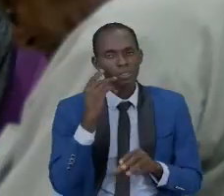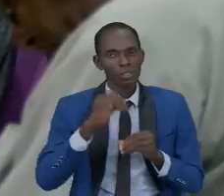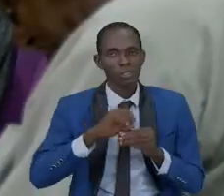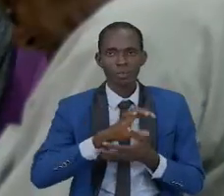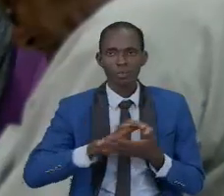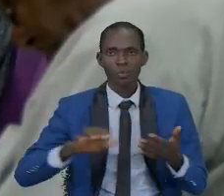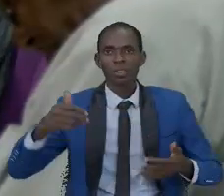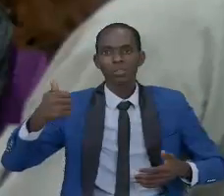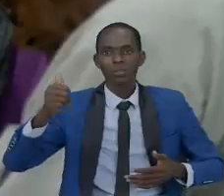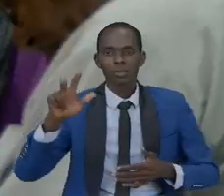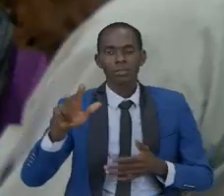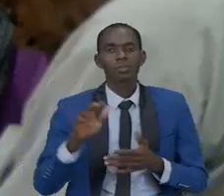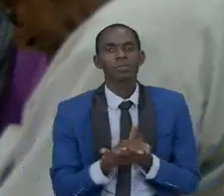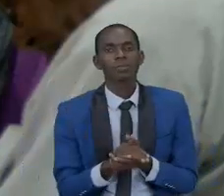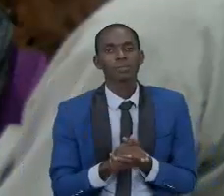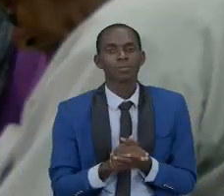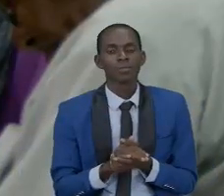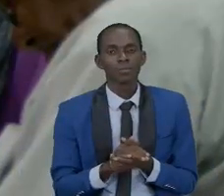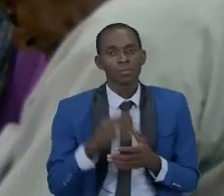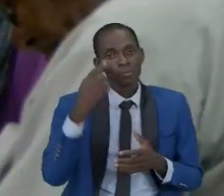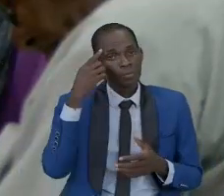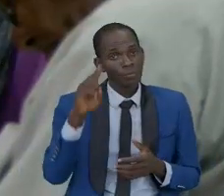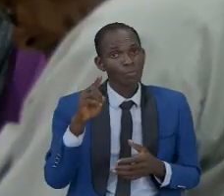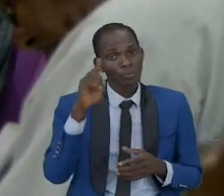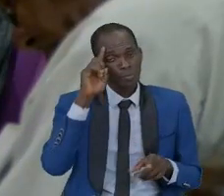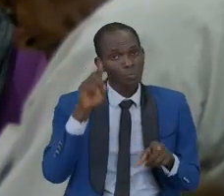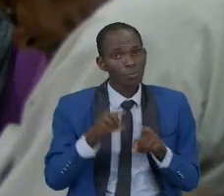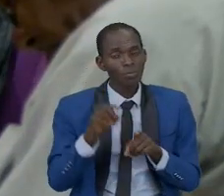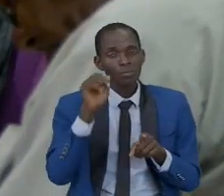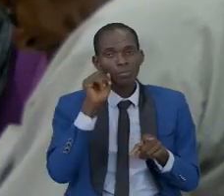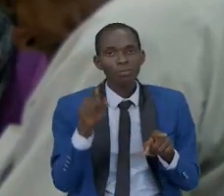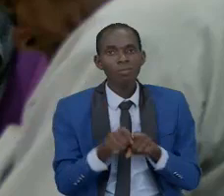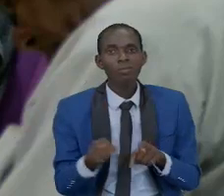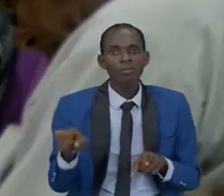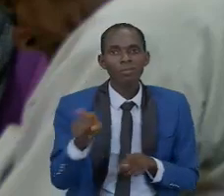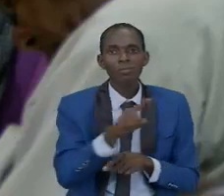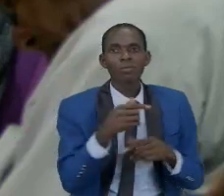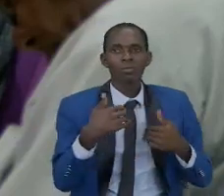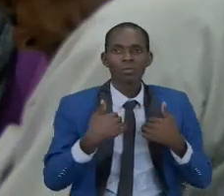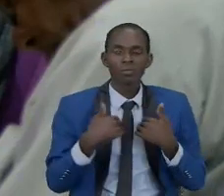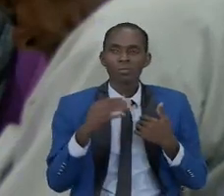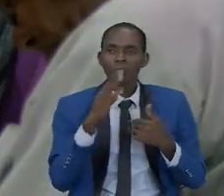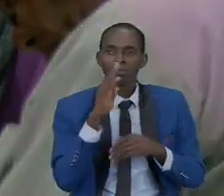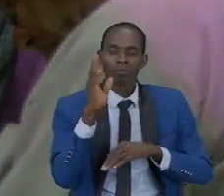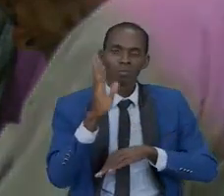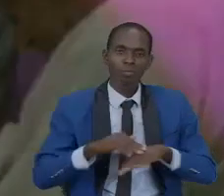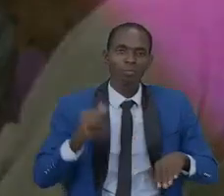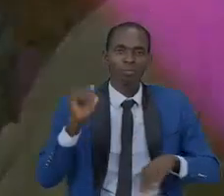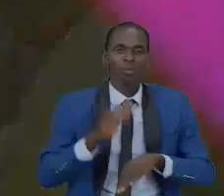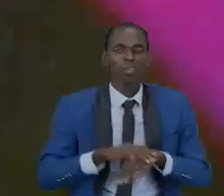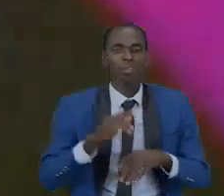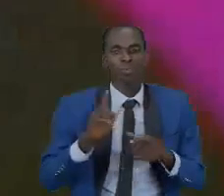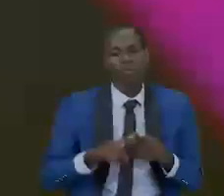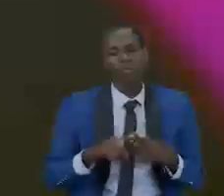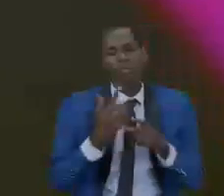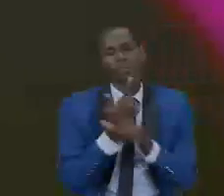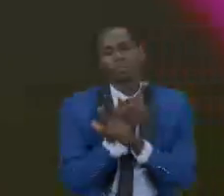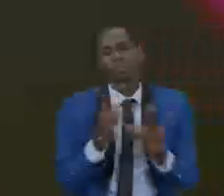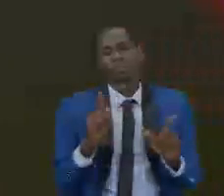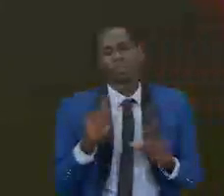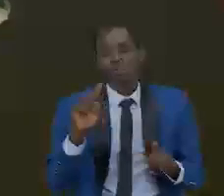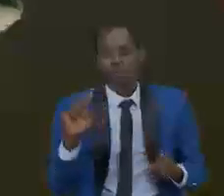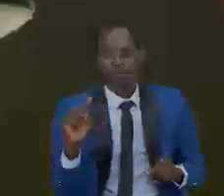in master Chino for Brethren ye have been called unto Liberty only